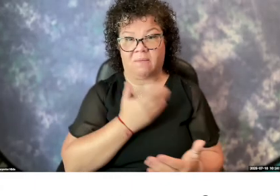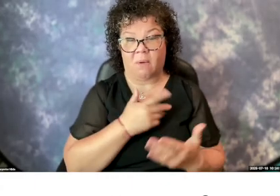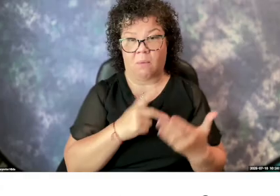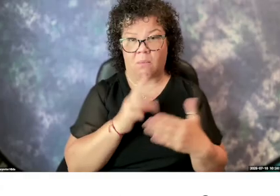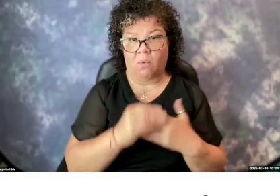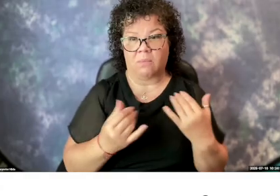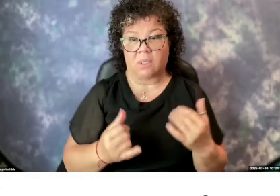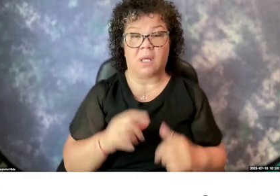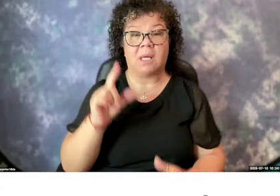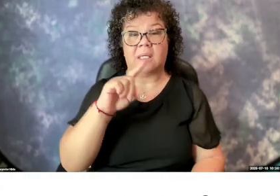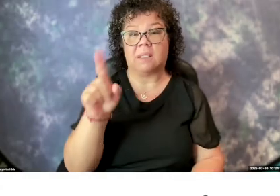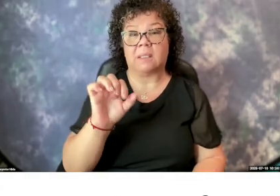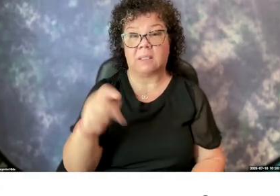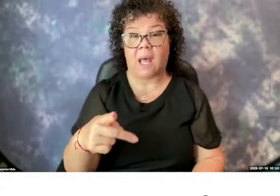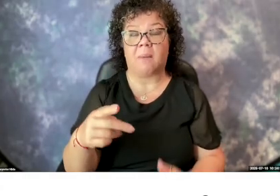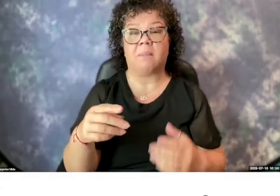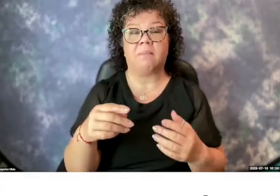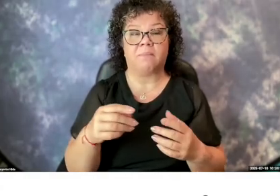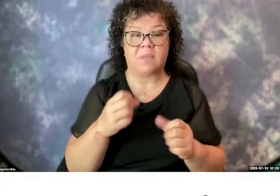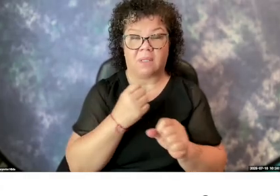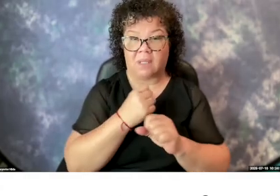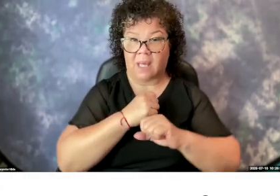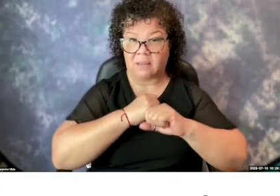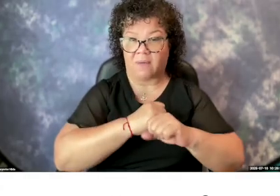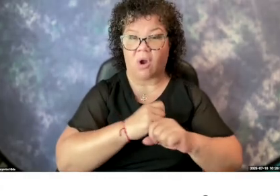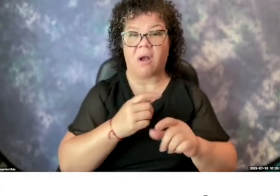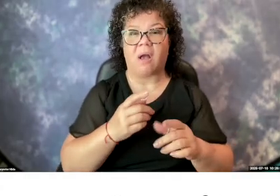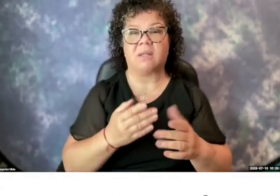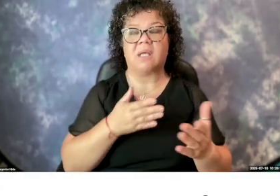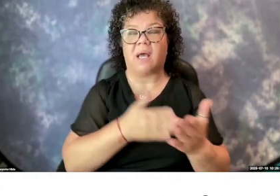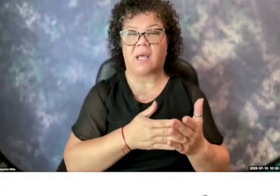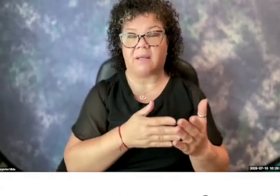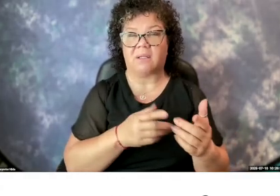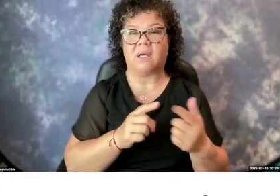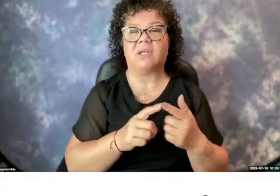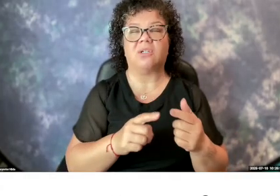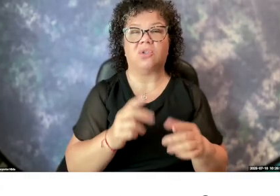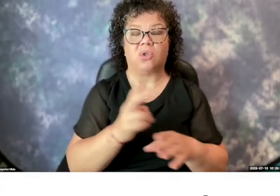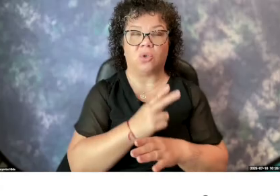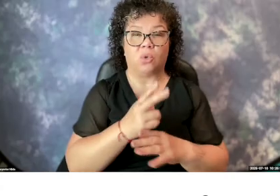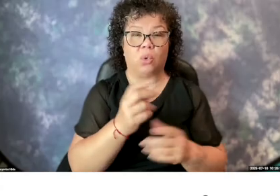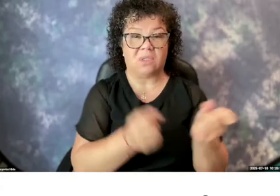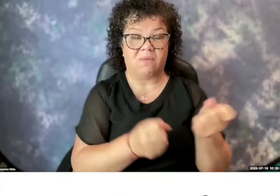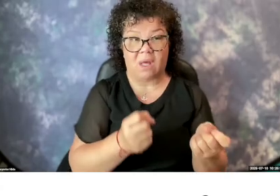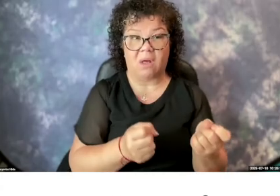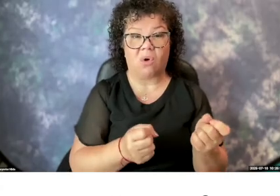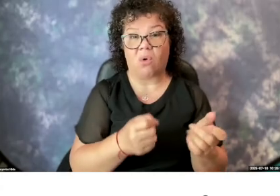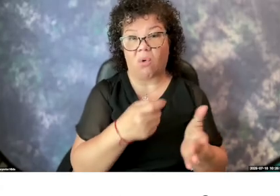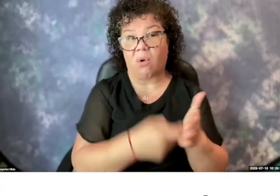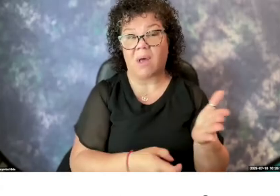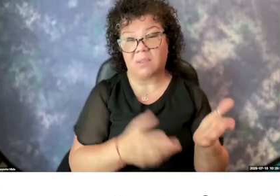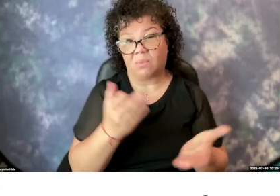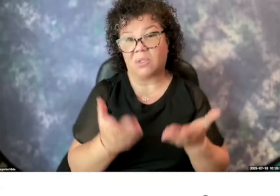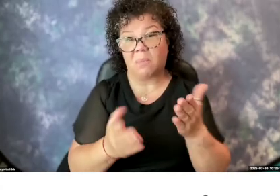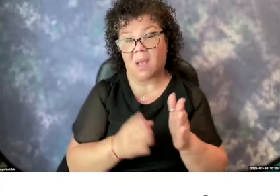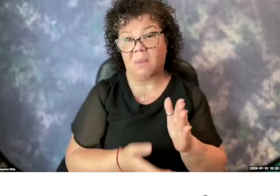ZAP provides a good safeguard against those used vehicle maintenance costs that might be inflated, particularly for older